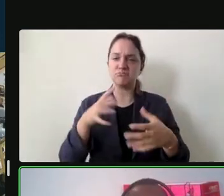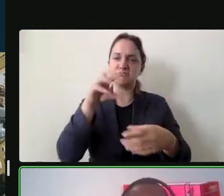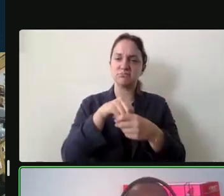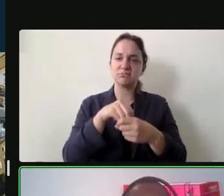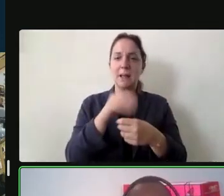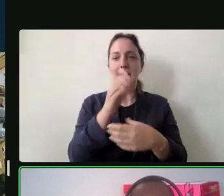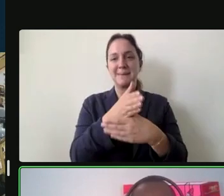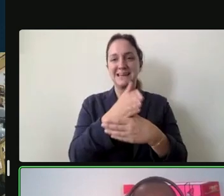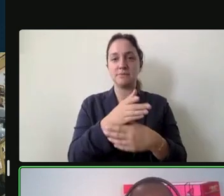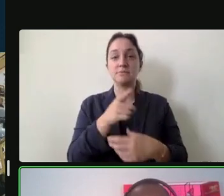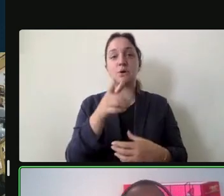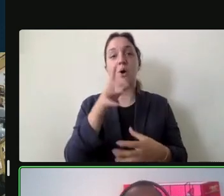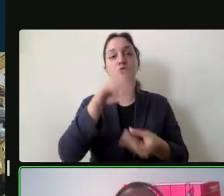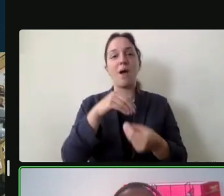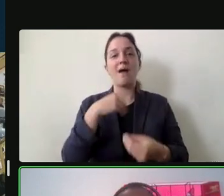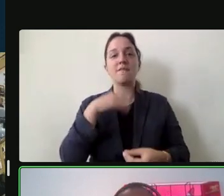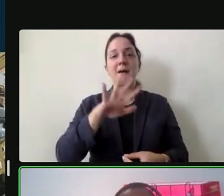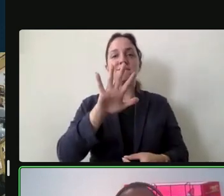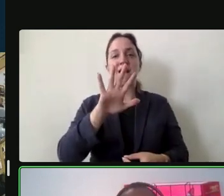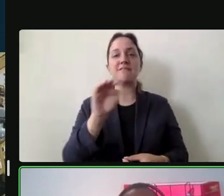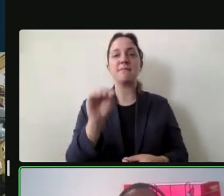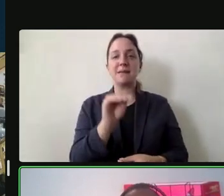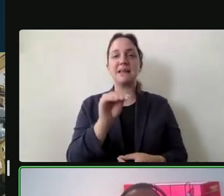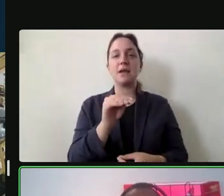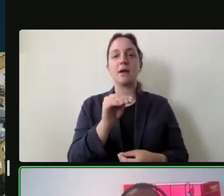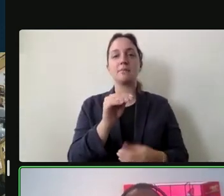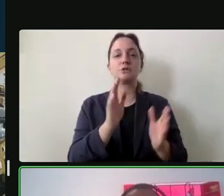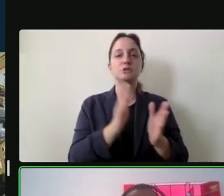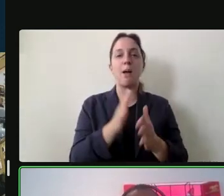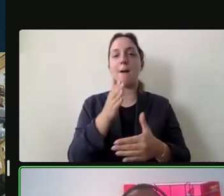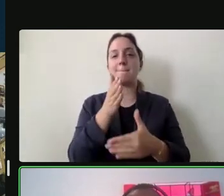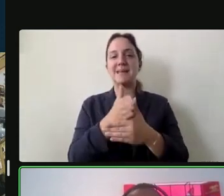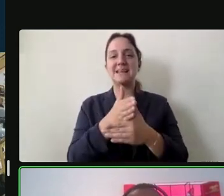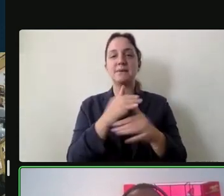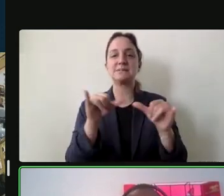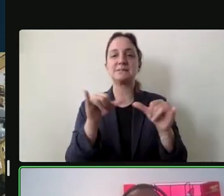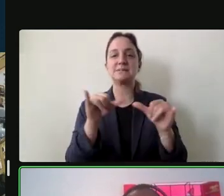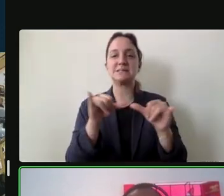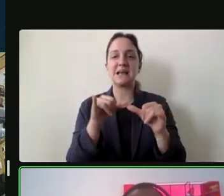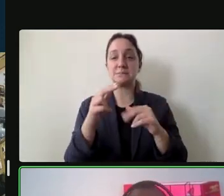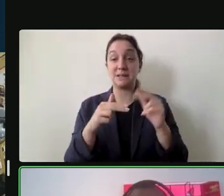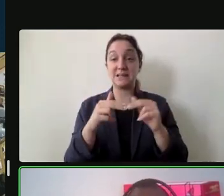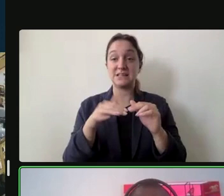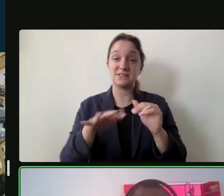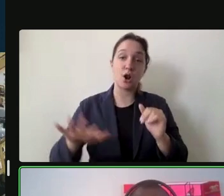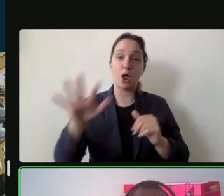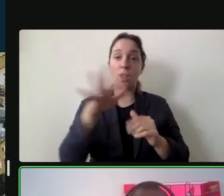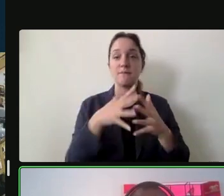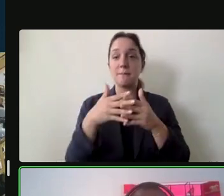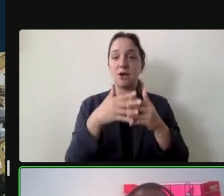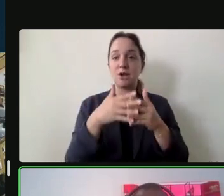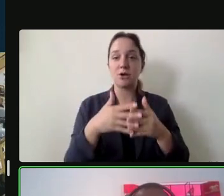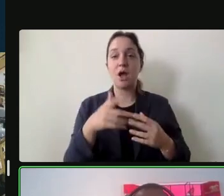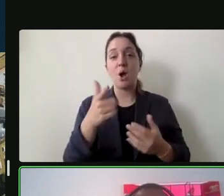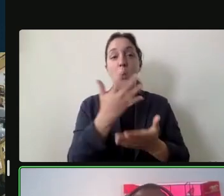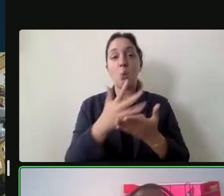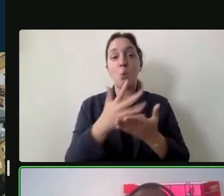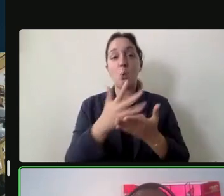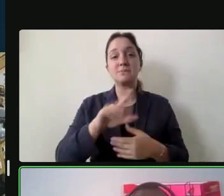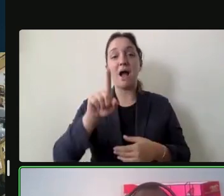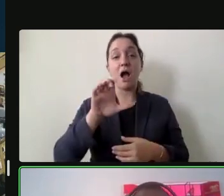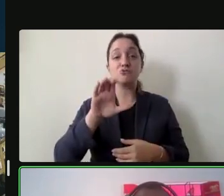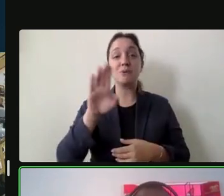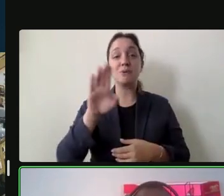So there's 5 million of these medium-sized buildings, small and medium buildings throughout America. They waste about $100 billion per year